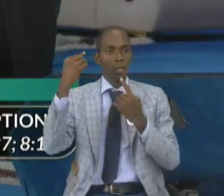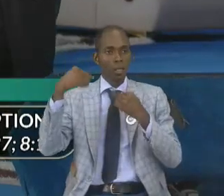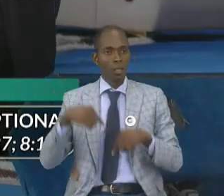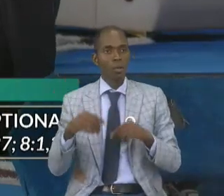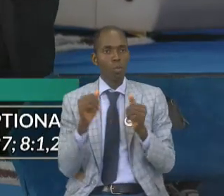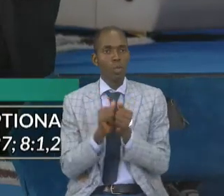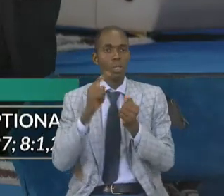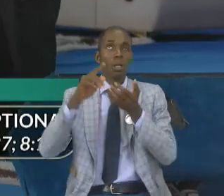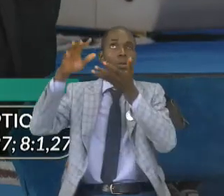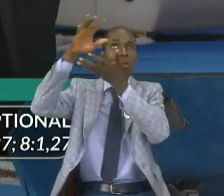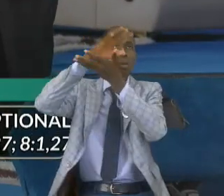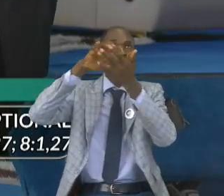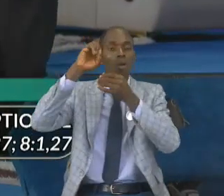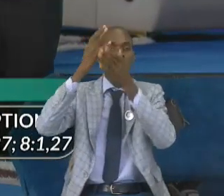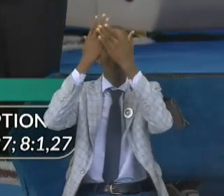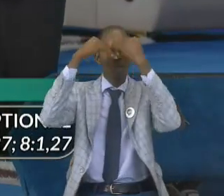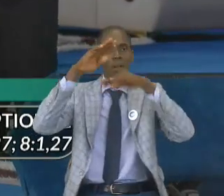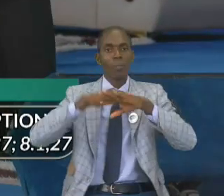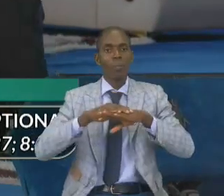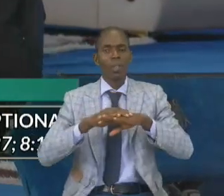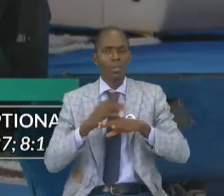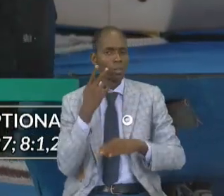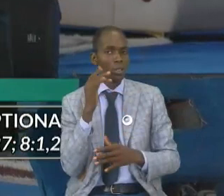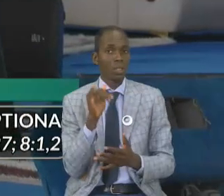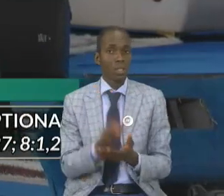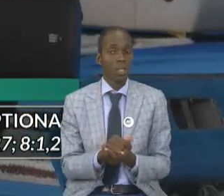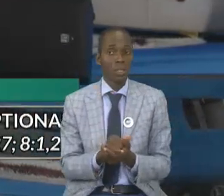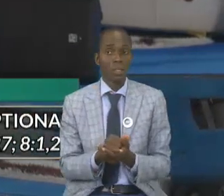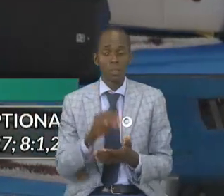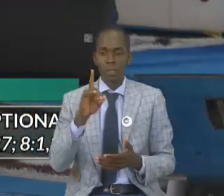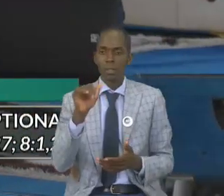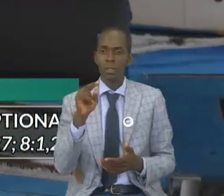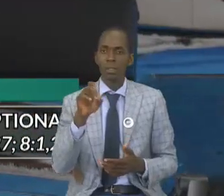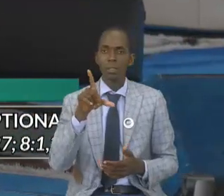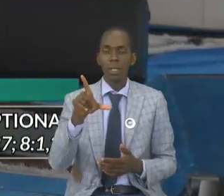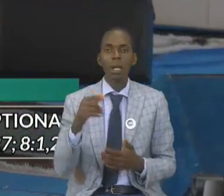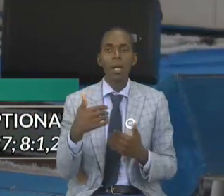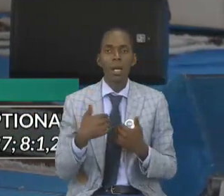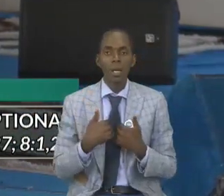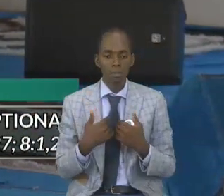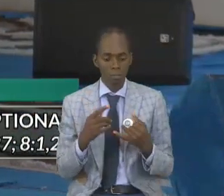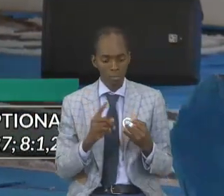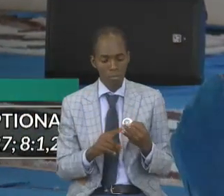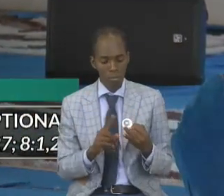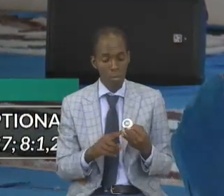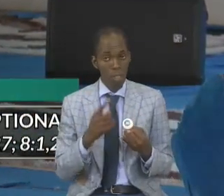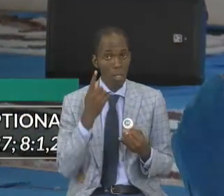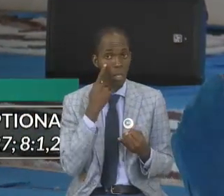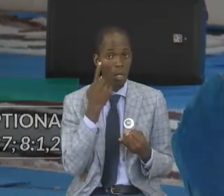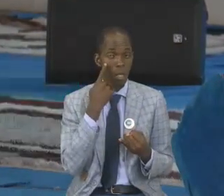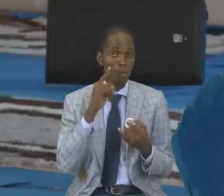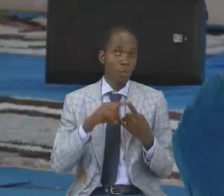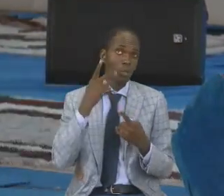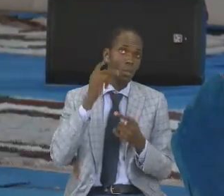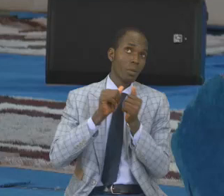with the clouds of heaven. You see that, that Daniel, he had one eyesight